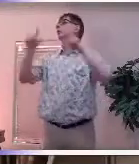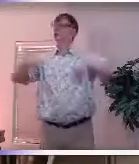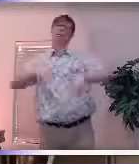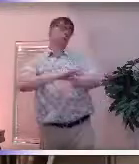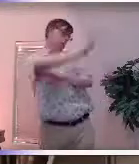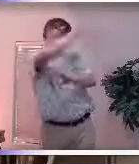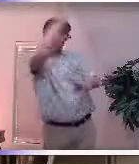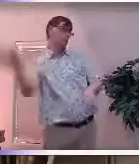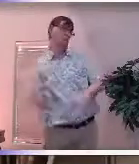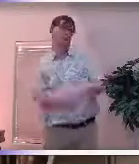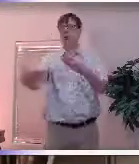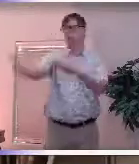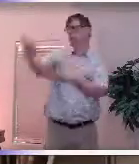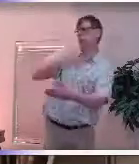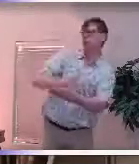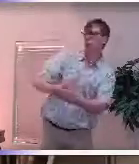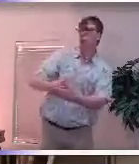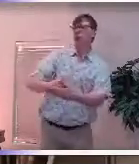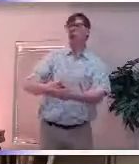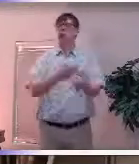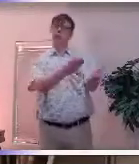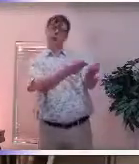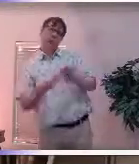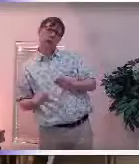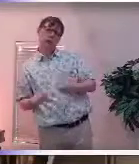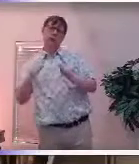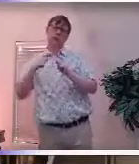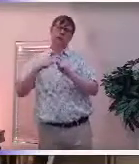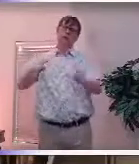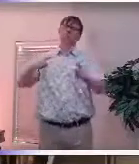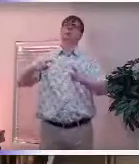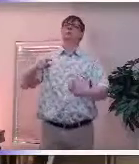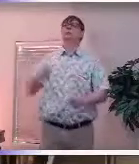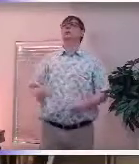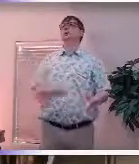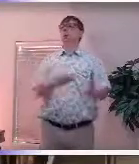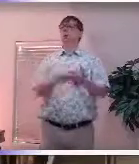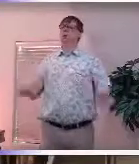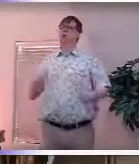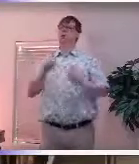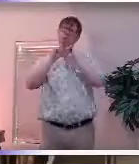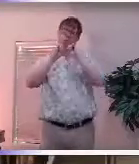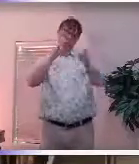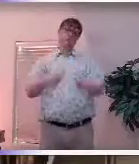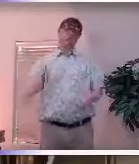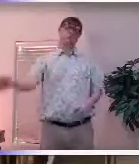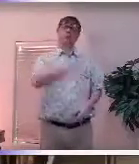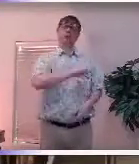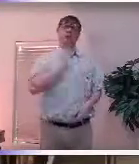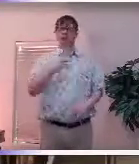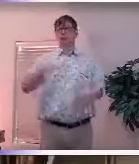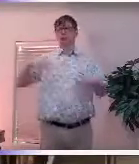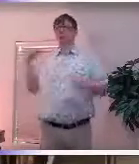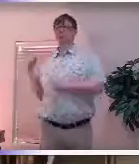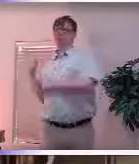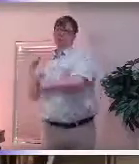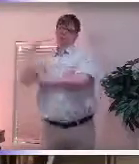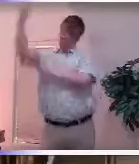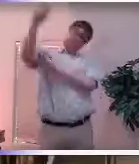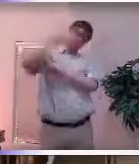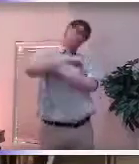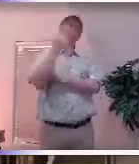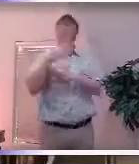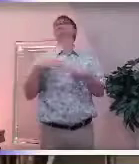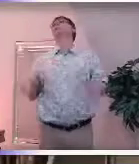all in. And we have to give life messages that we're strong, that we're healthy, that we are engaged